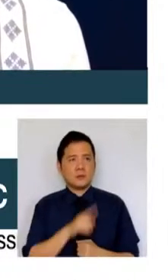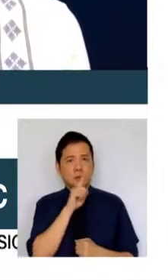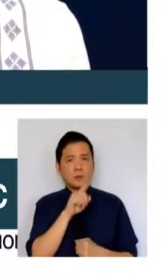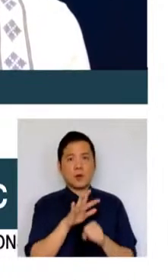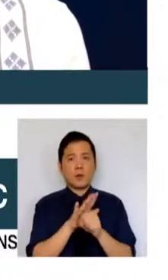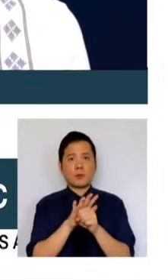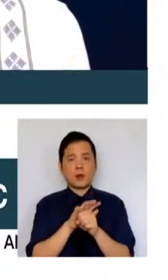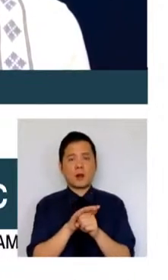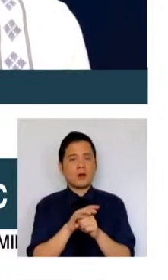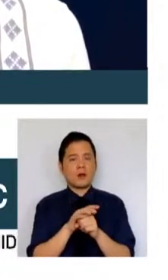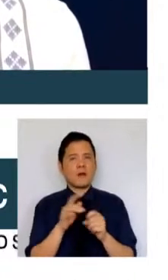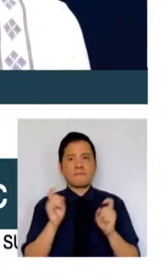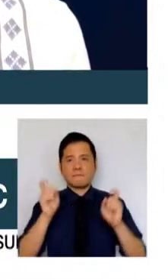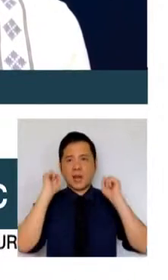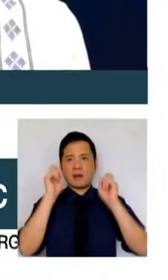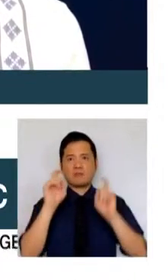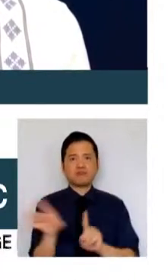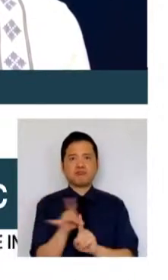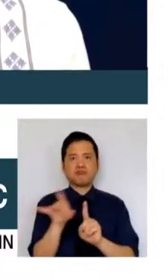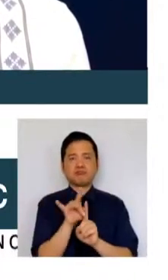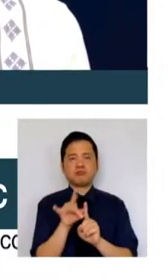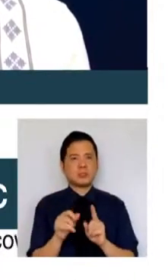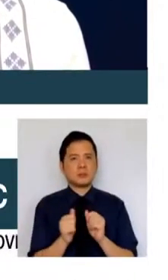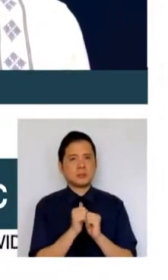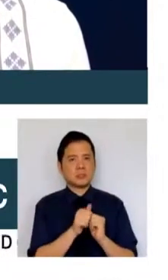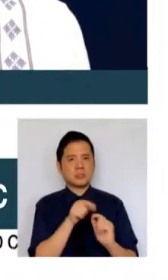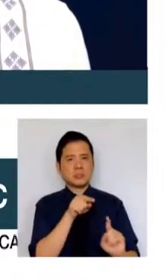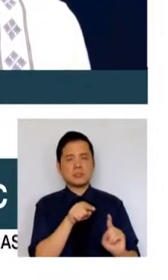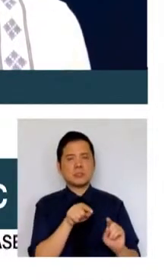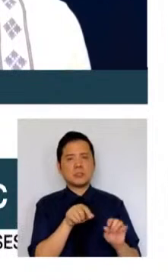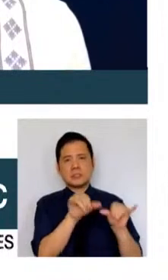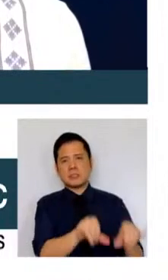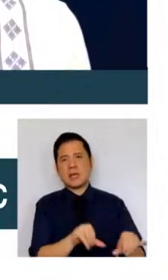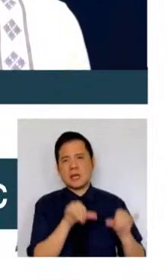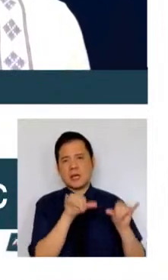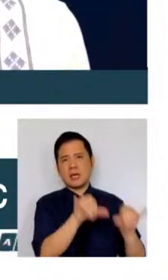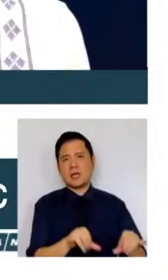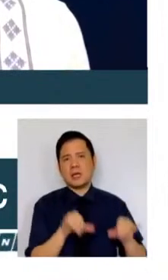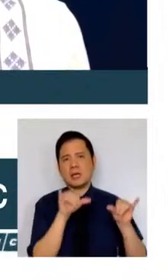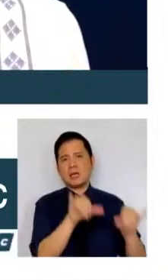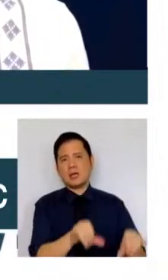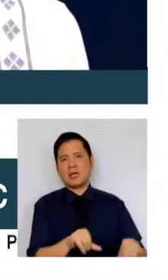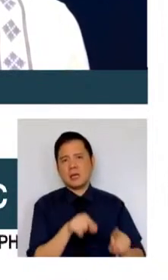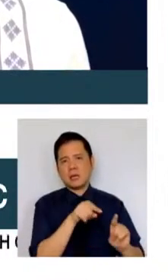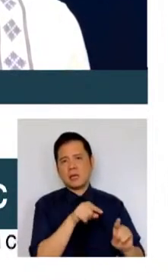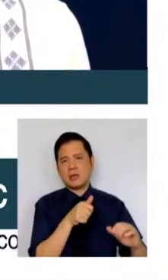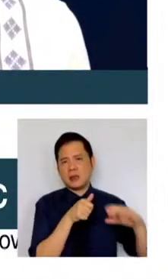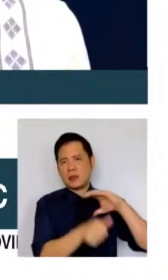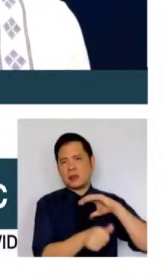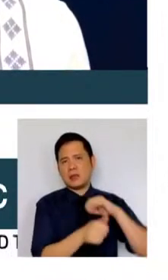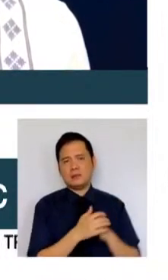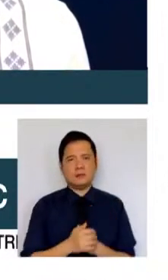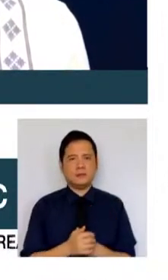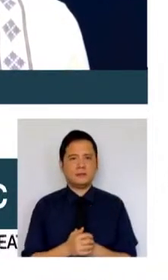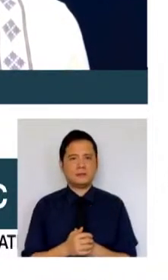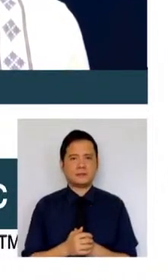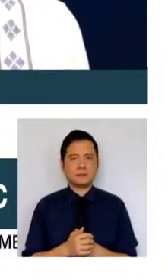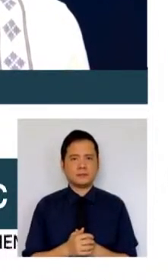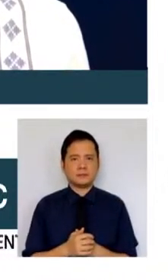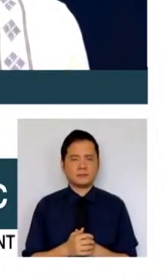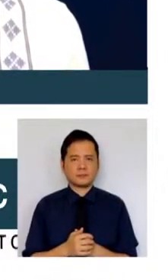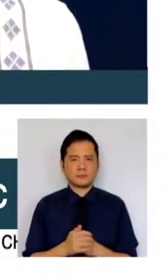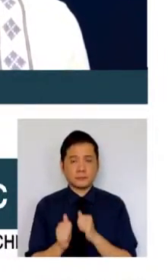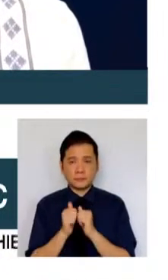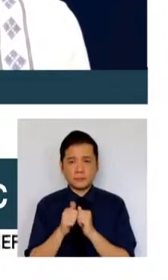Omicron variant means that a lot of people may just be isolating themselves. And this could lead to an unintended, really